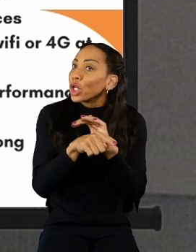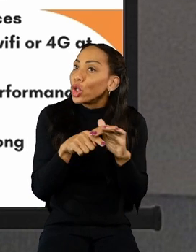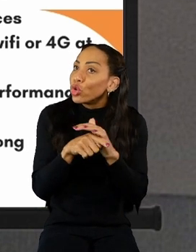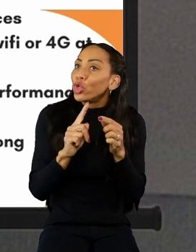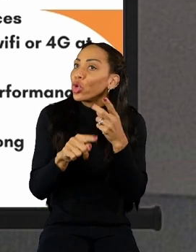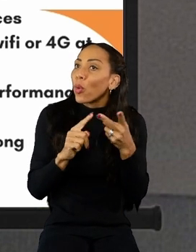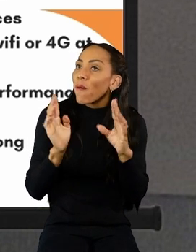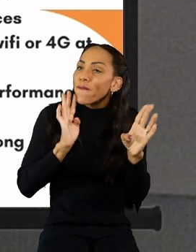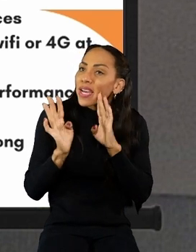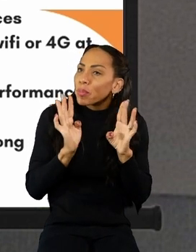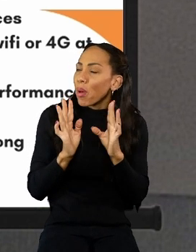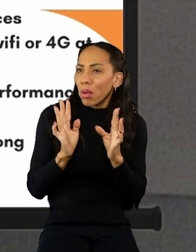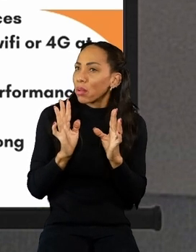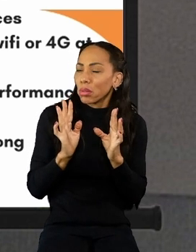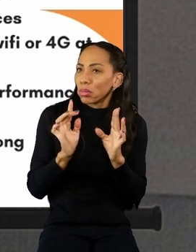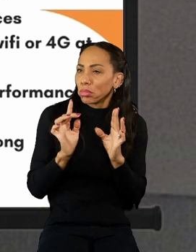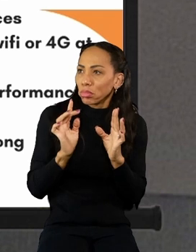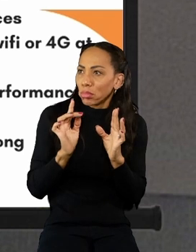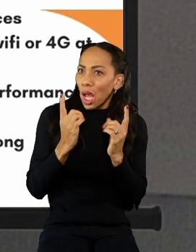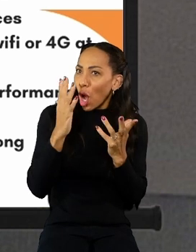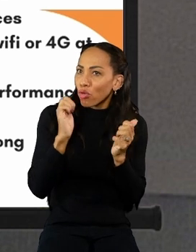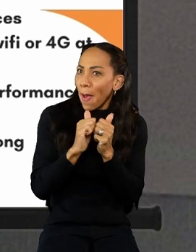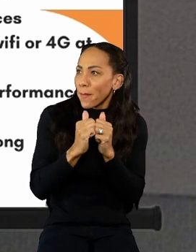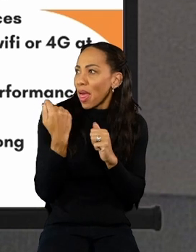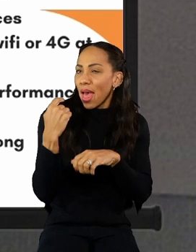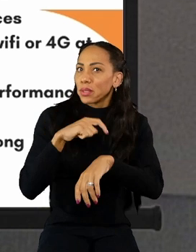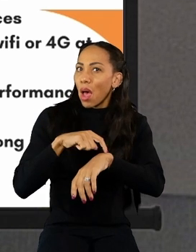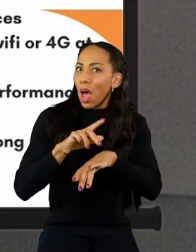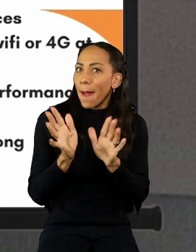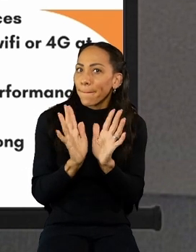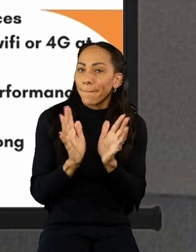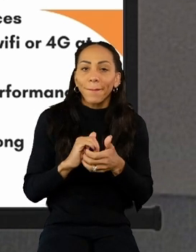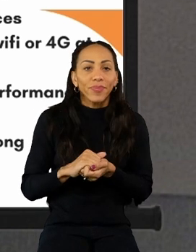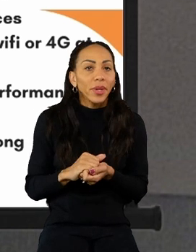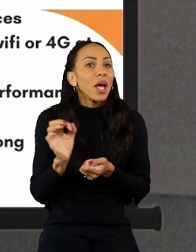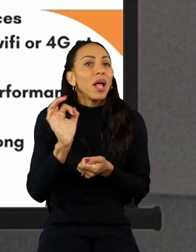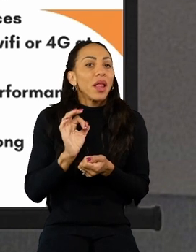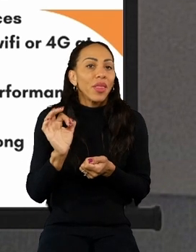or if that was just streaming it maybe through YouTube or Facebook at the time.